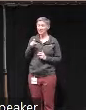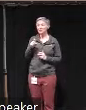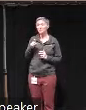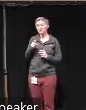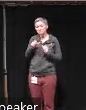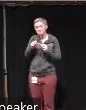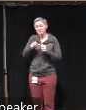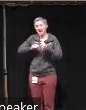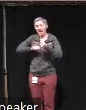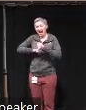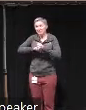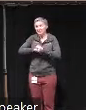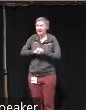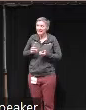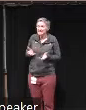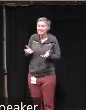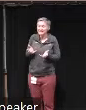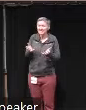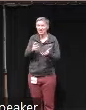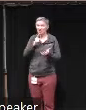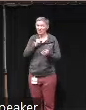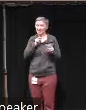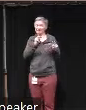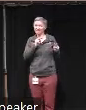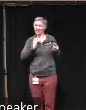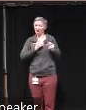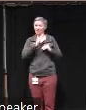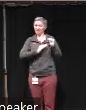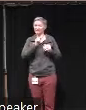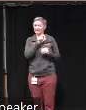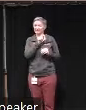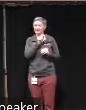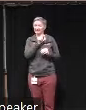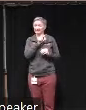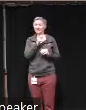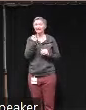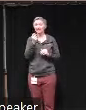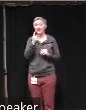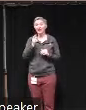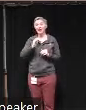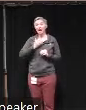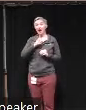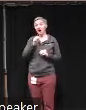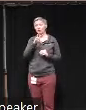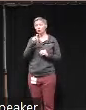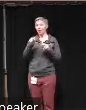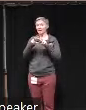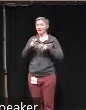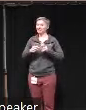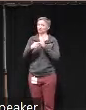advocating to really take a look at our overall facilities, because our SWOT analysis also revealed as